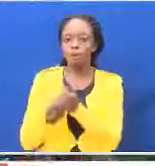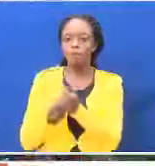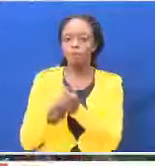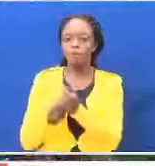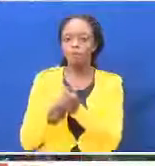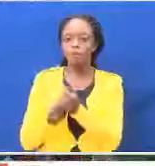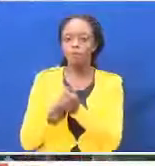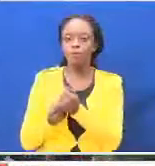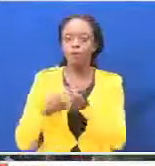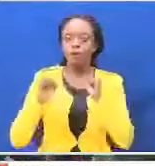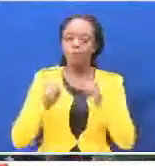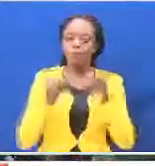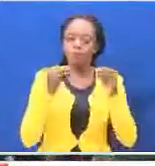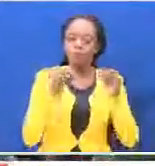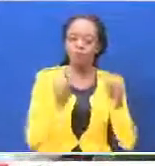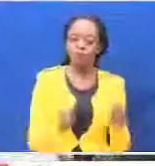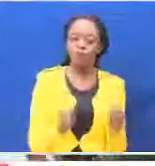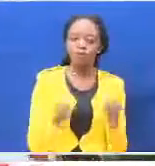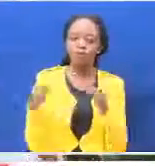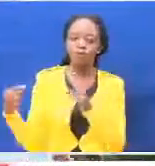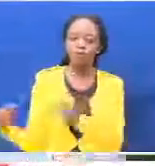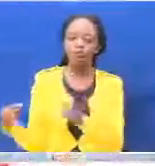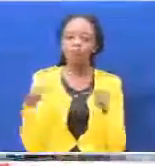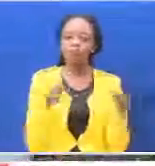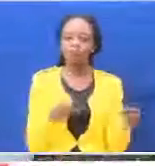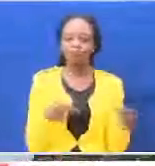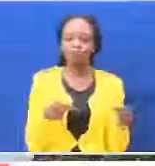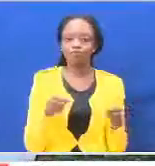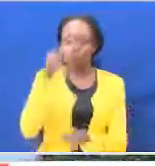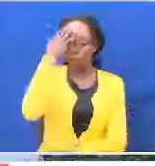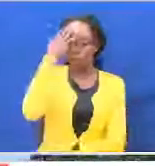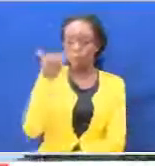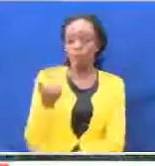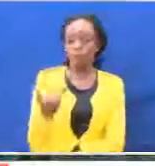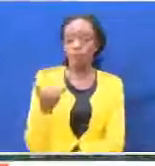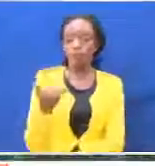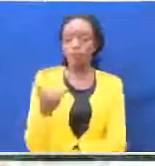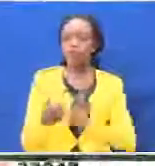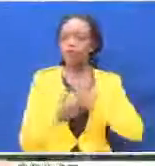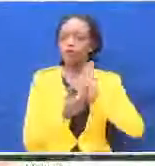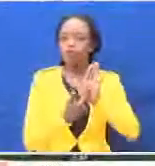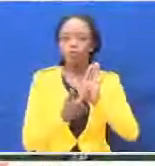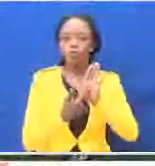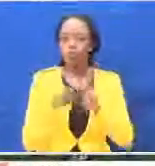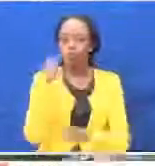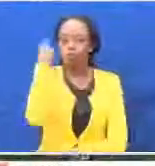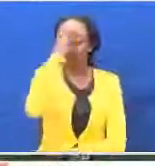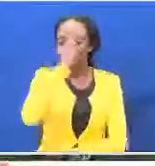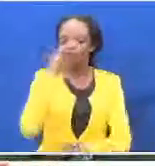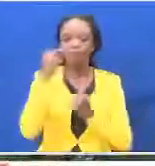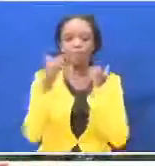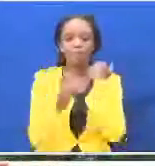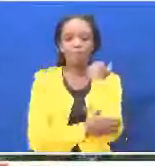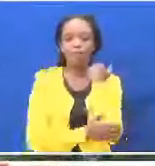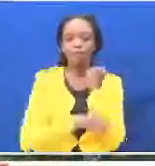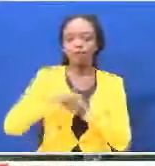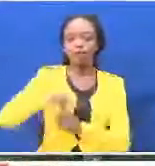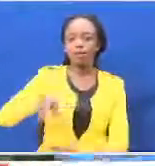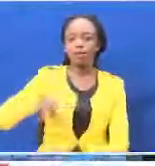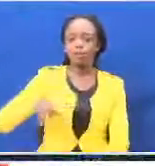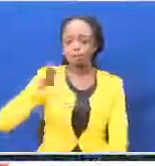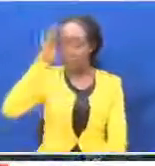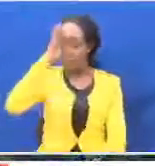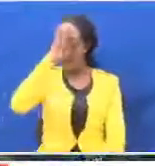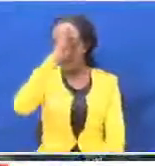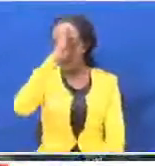tuweze waweze kusuluhisha hii mzozo. Sababu inapeana picha mbaya katika kaunti ya Bungoma. Kila